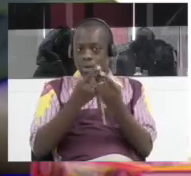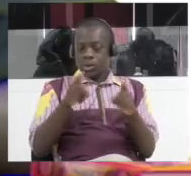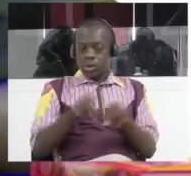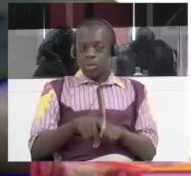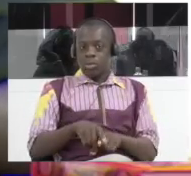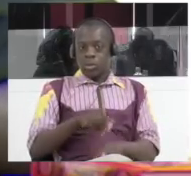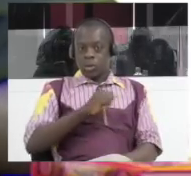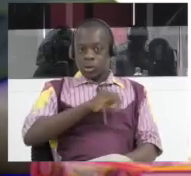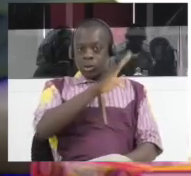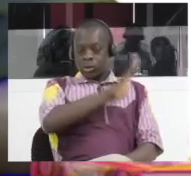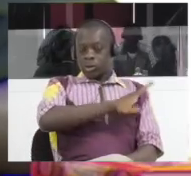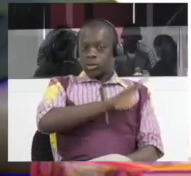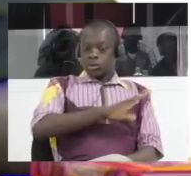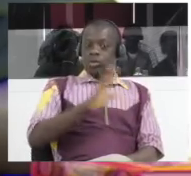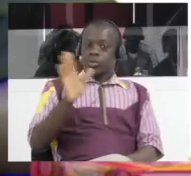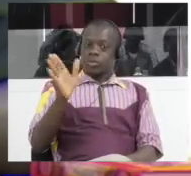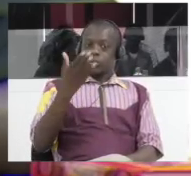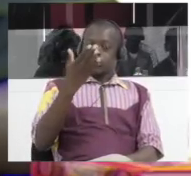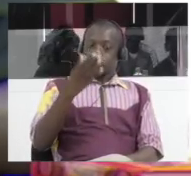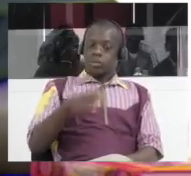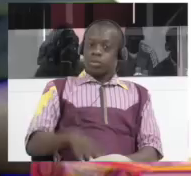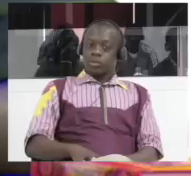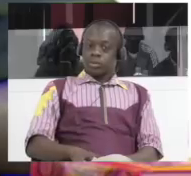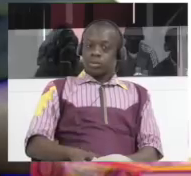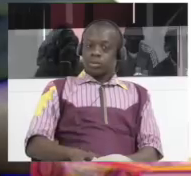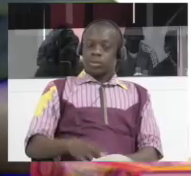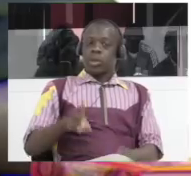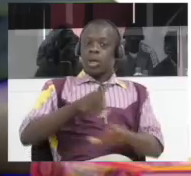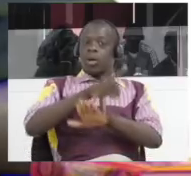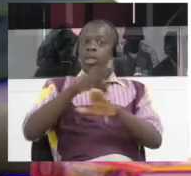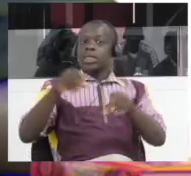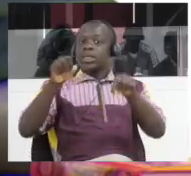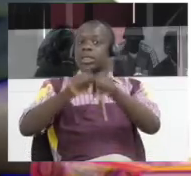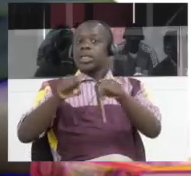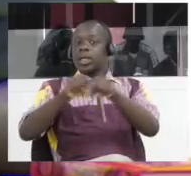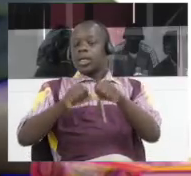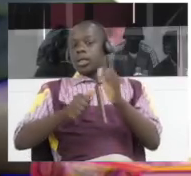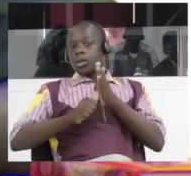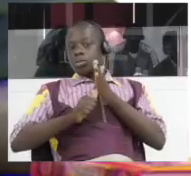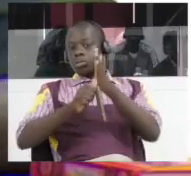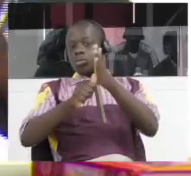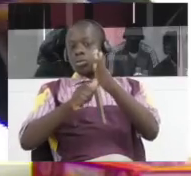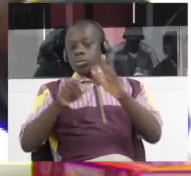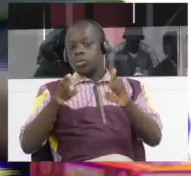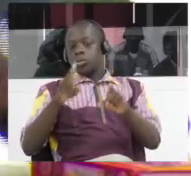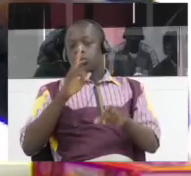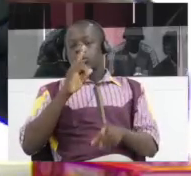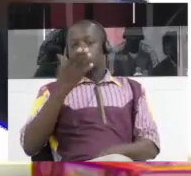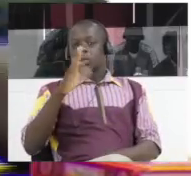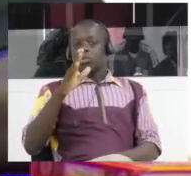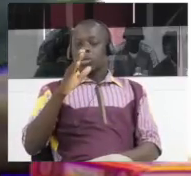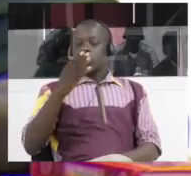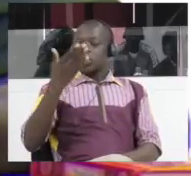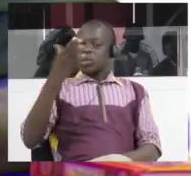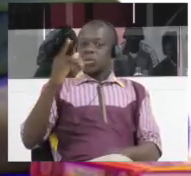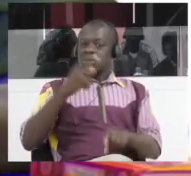I should also head towards the residence of the then Senegalese ambassador, whom I forgot is something young